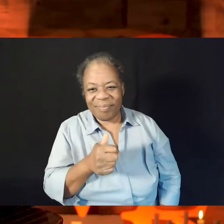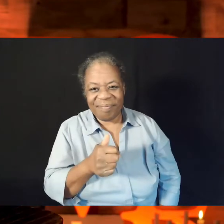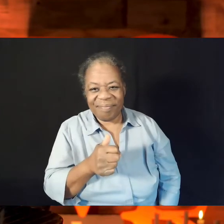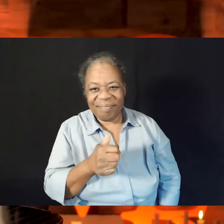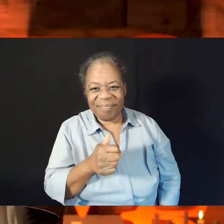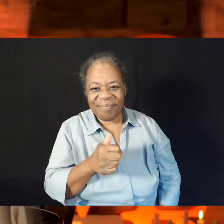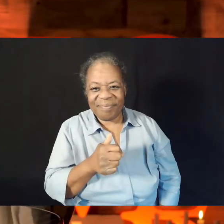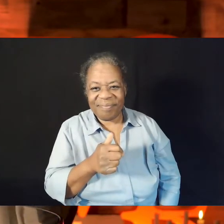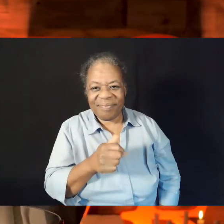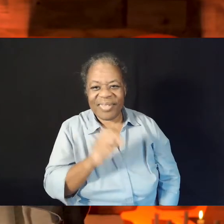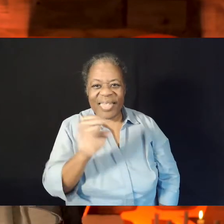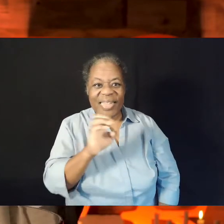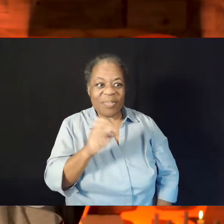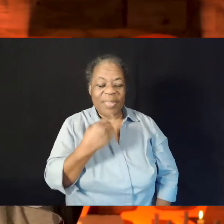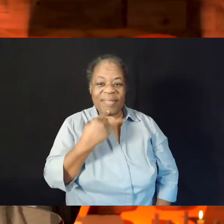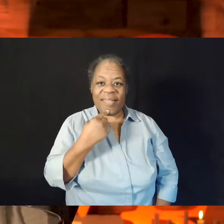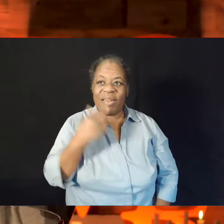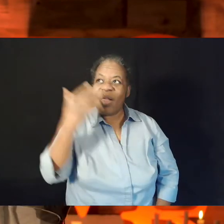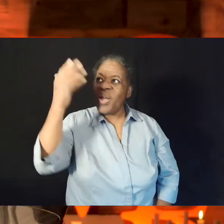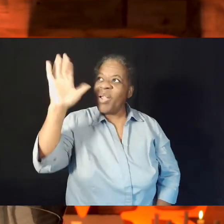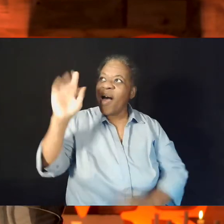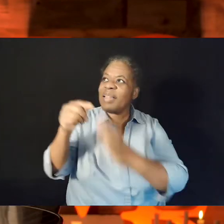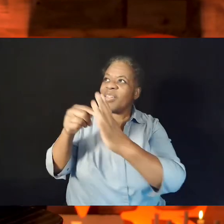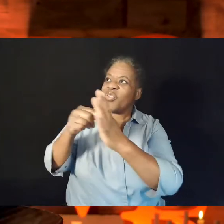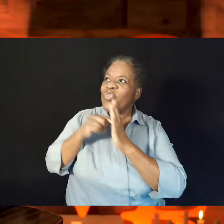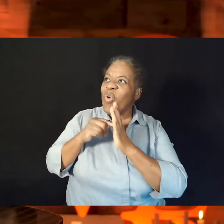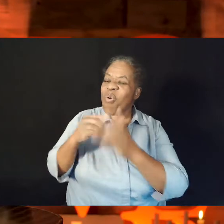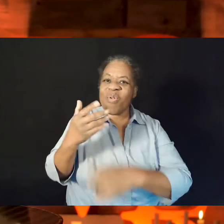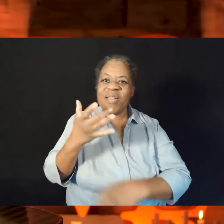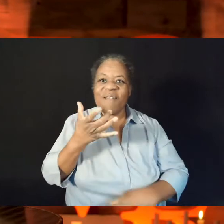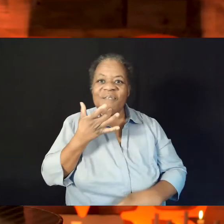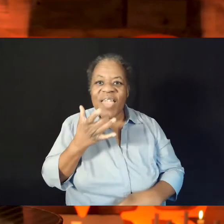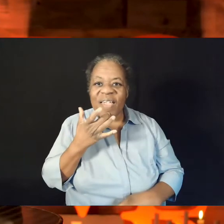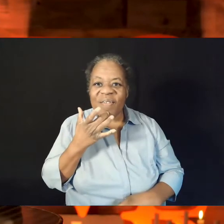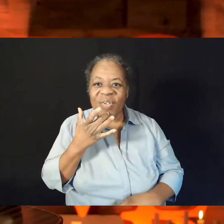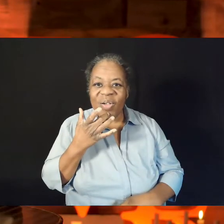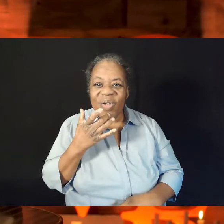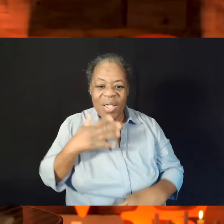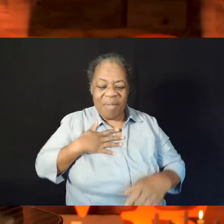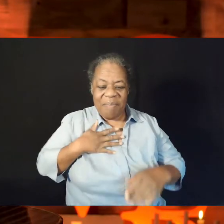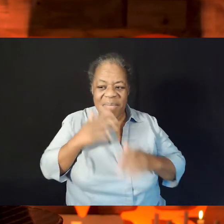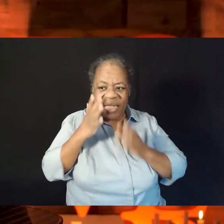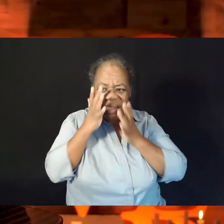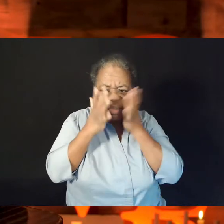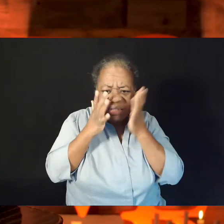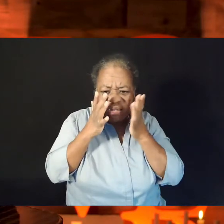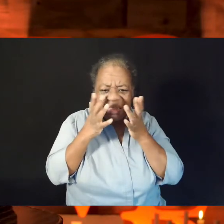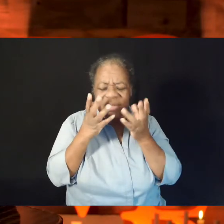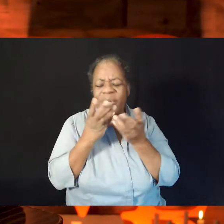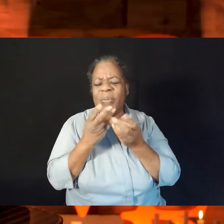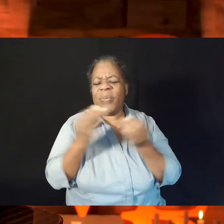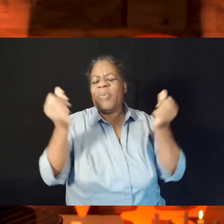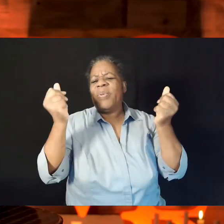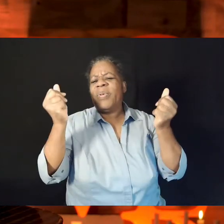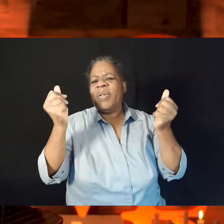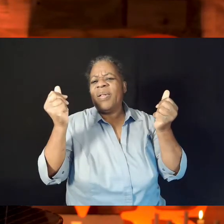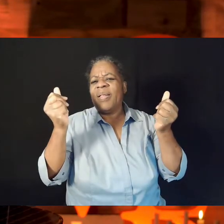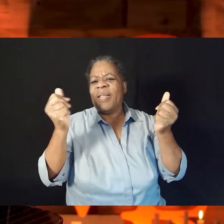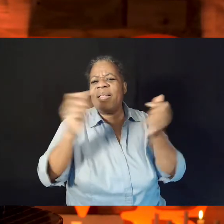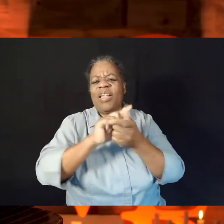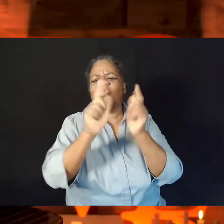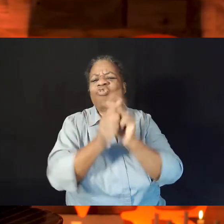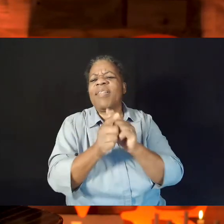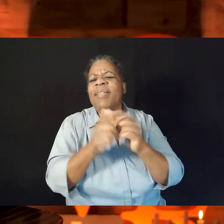Elizabeth said, "God has shown his favor and taken away my disgrace among the people." Another way to translate that